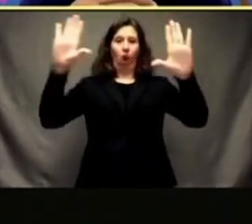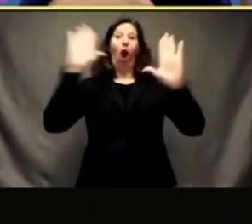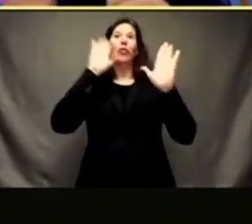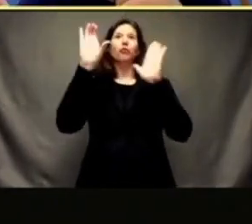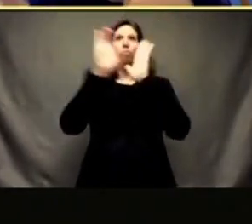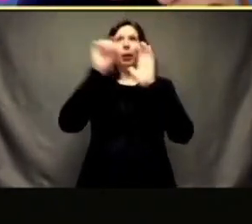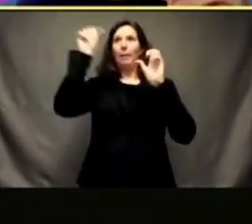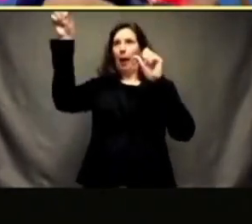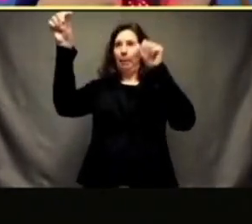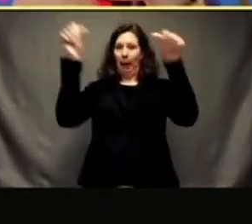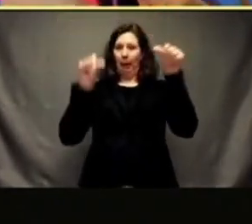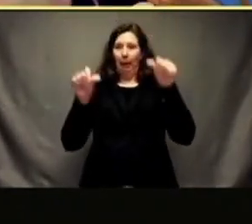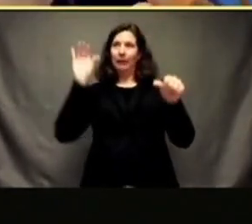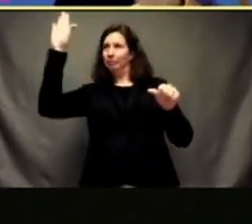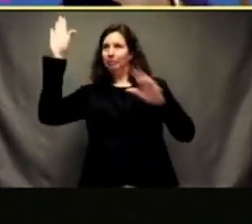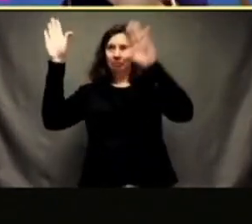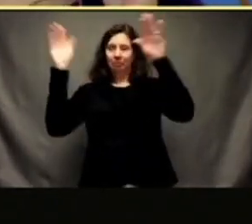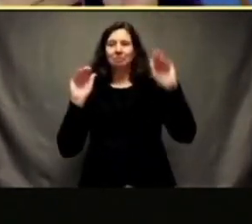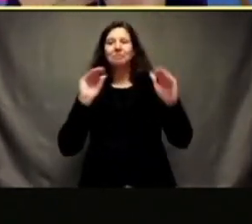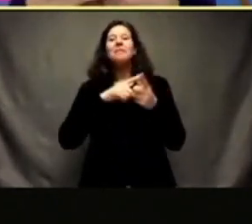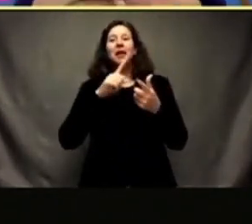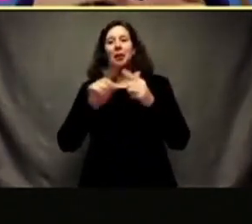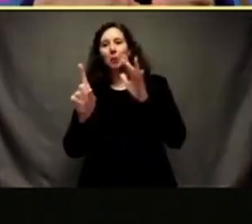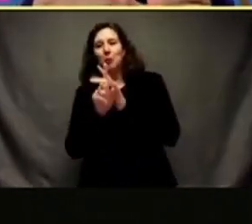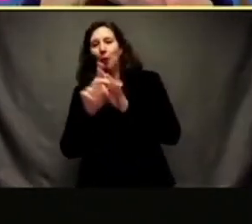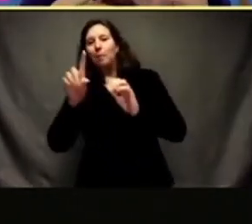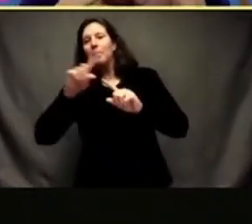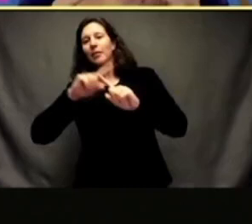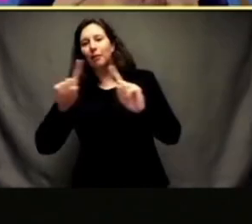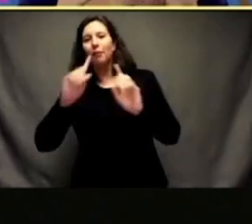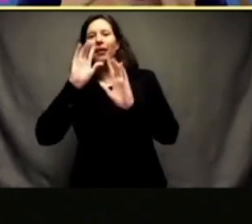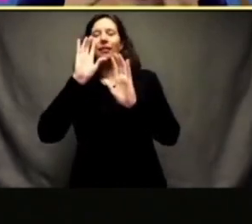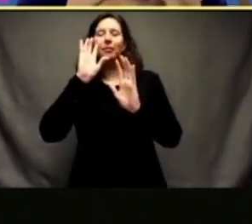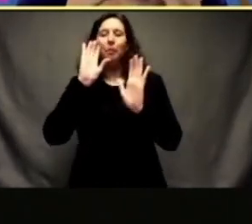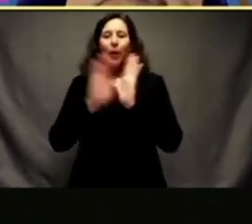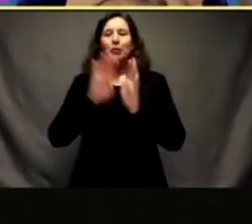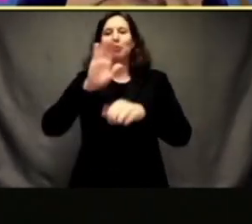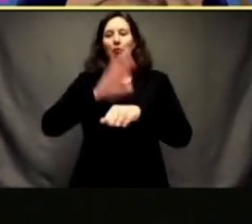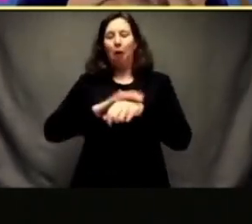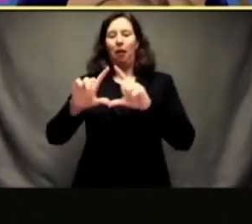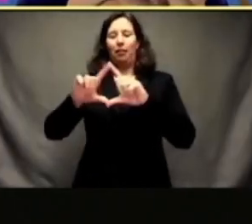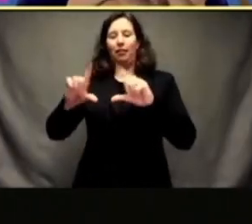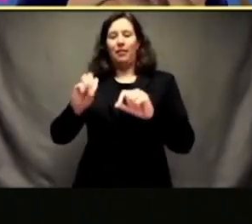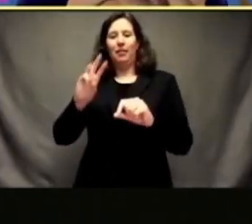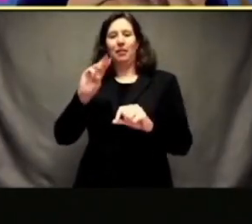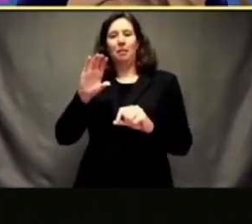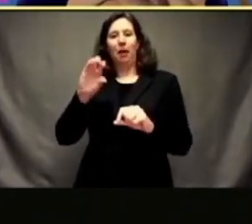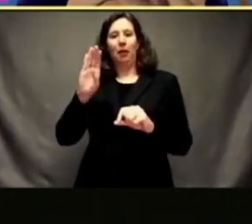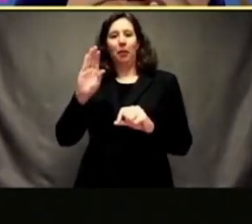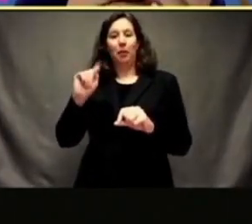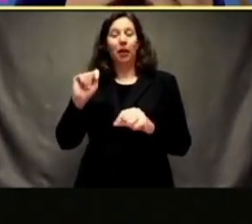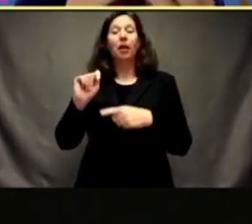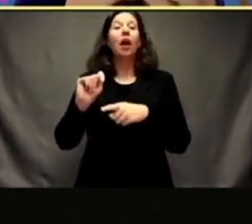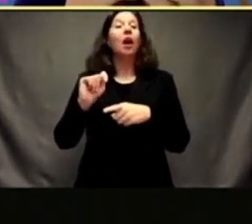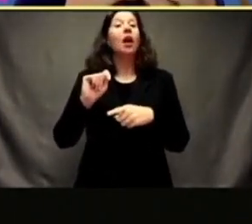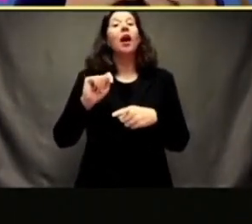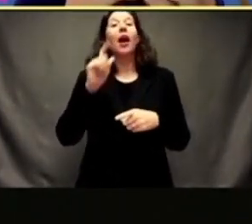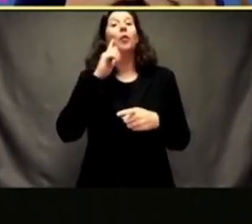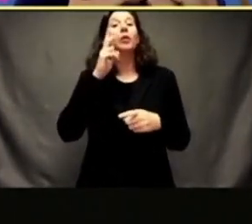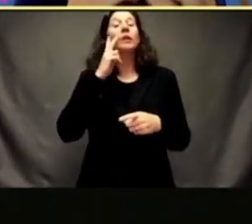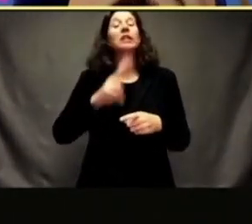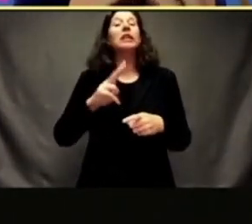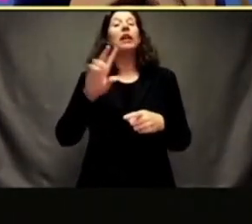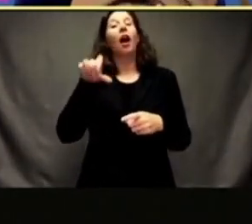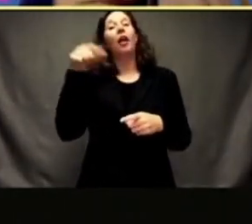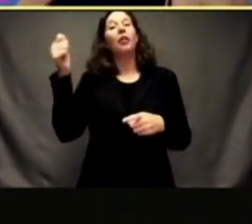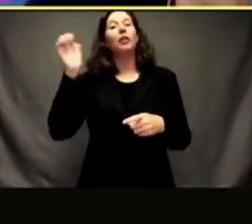feature like video sensing with your microbit with the previous projects that you have already done.